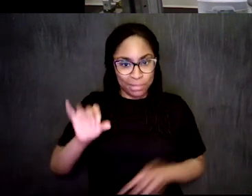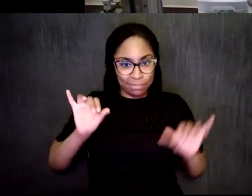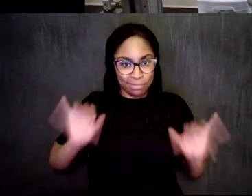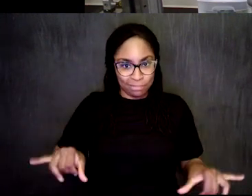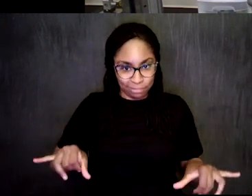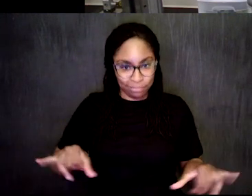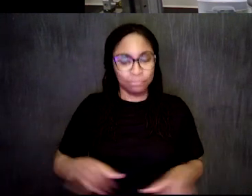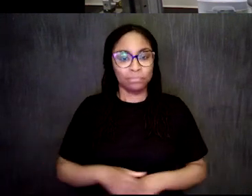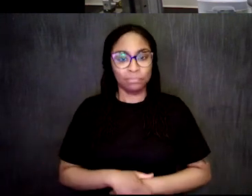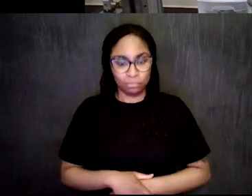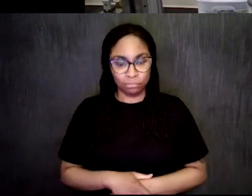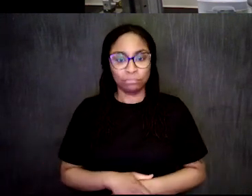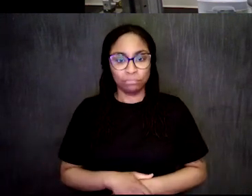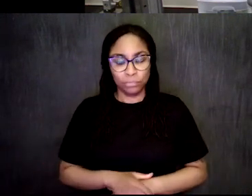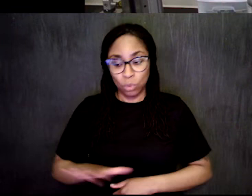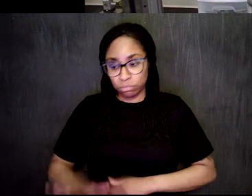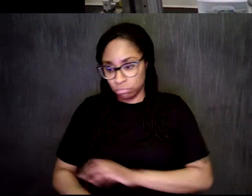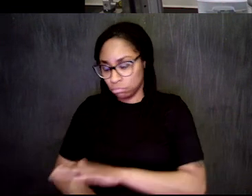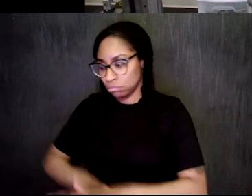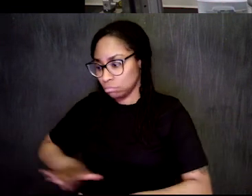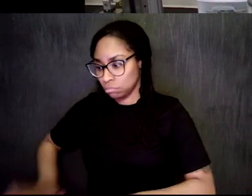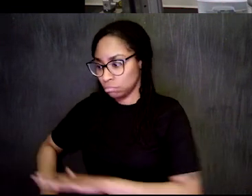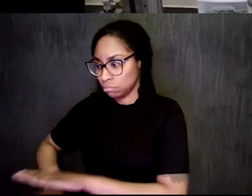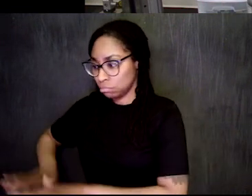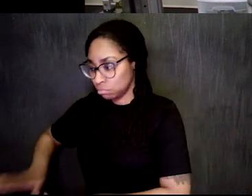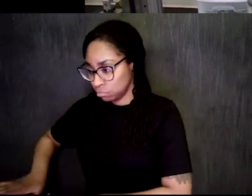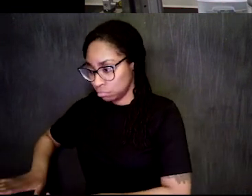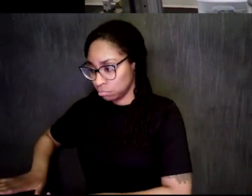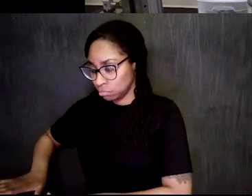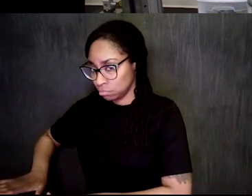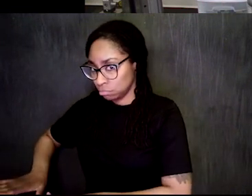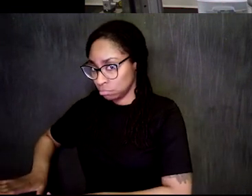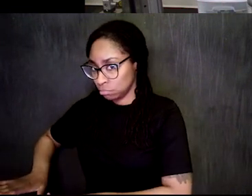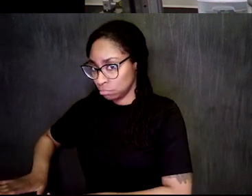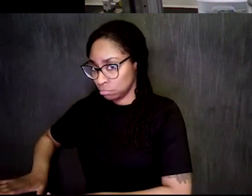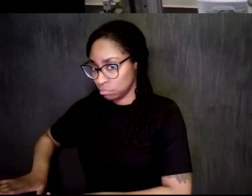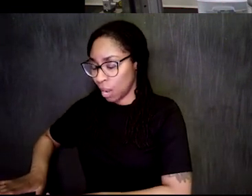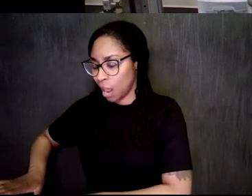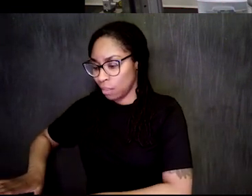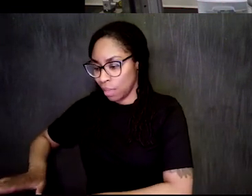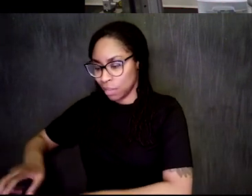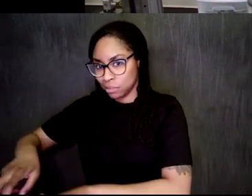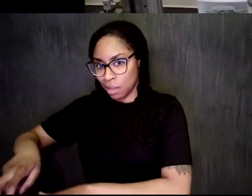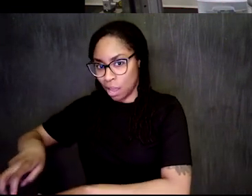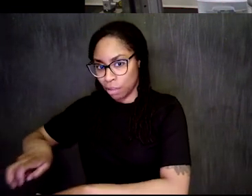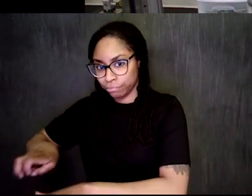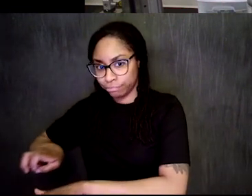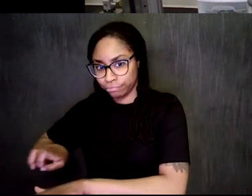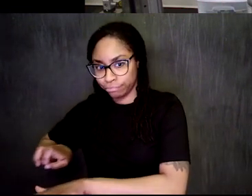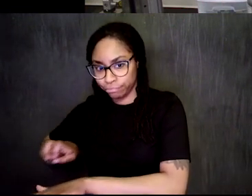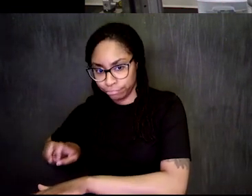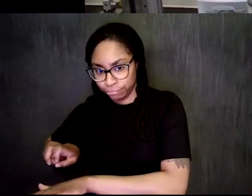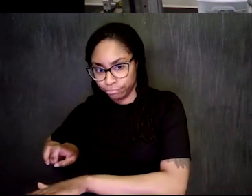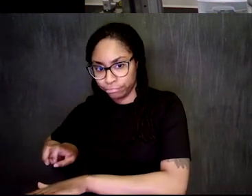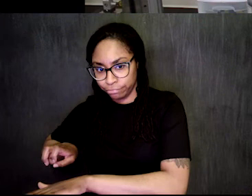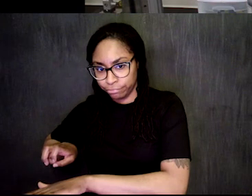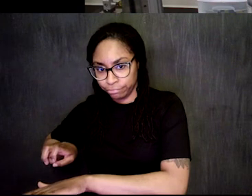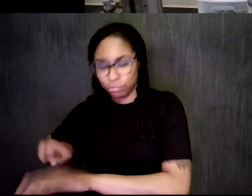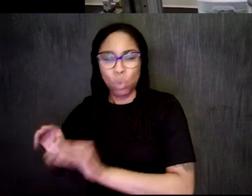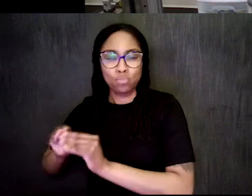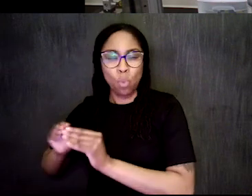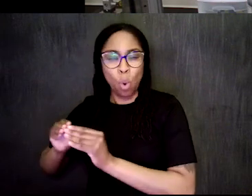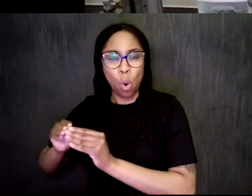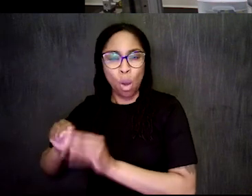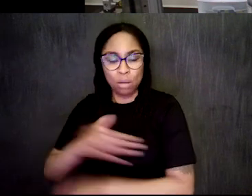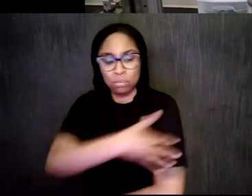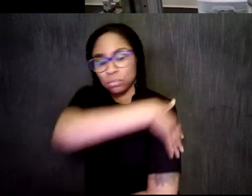possible. So you're going to walk out to the side as much as you can, and then from here, we're going to sit back with our hips, and you